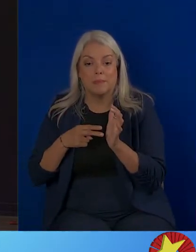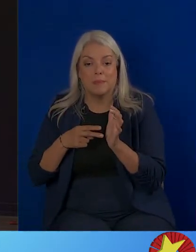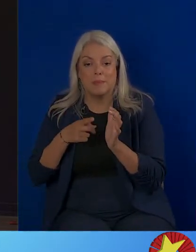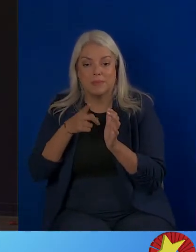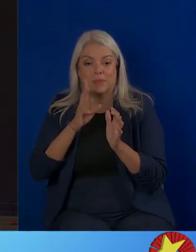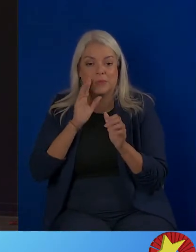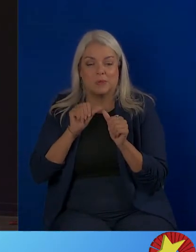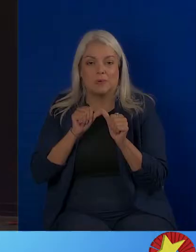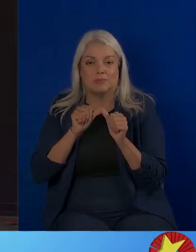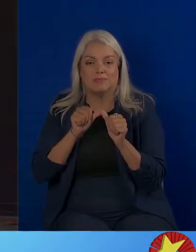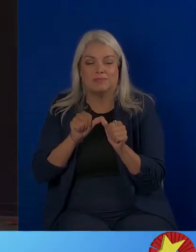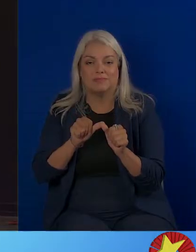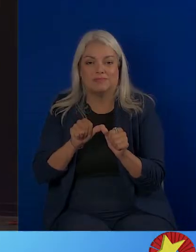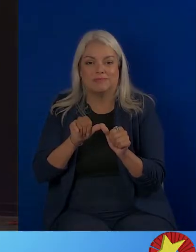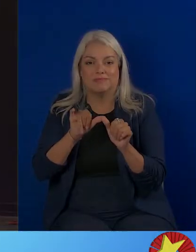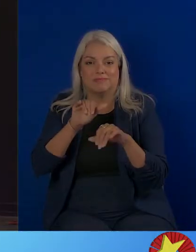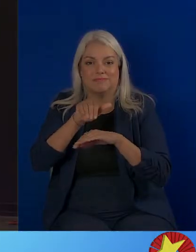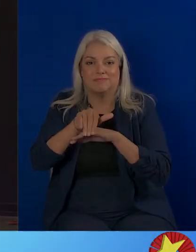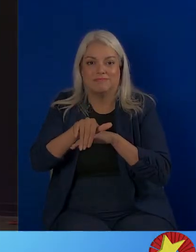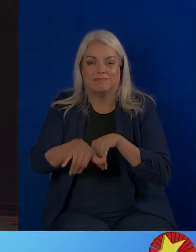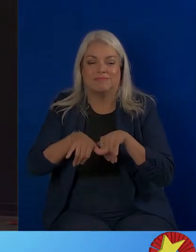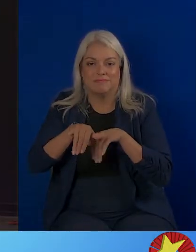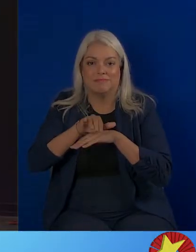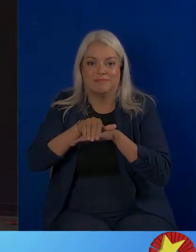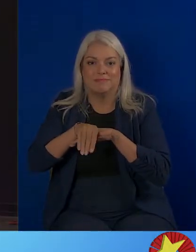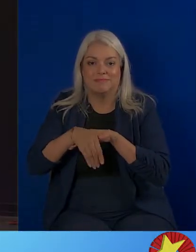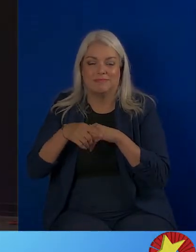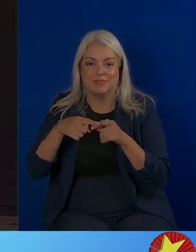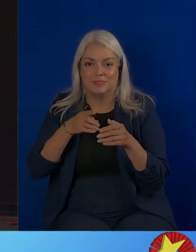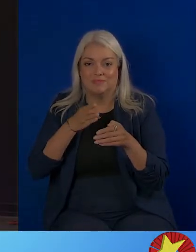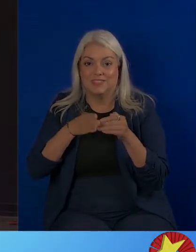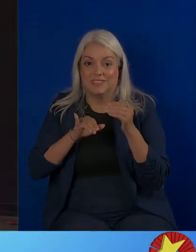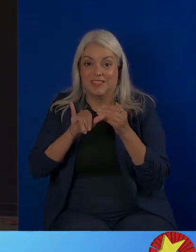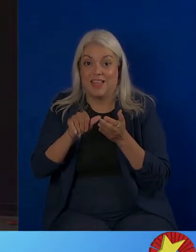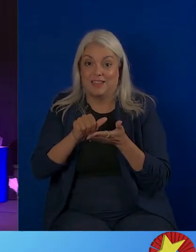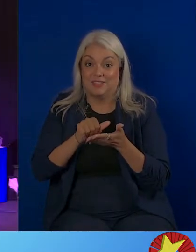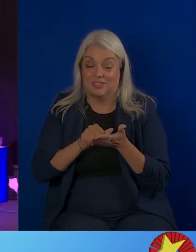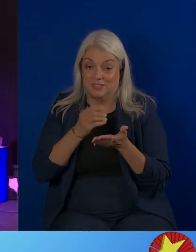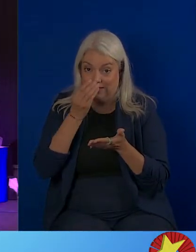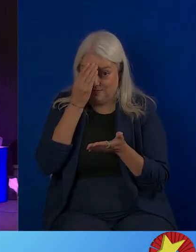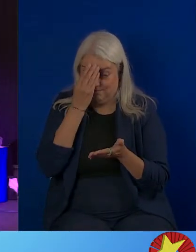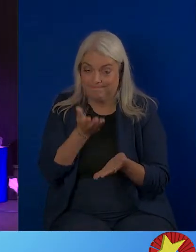here for a while this evening to get through that agenda.